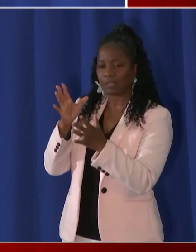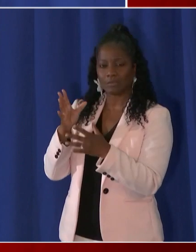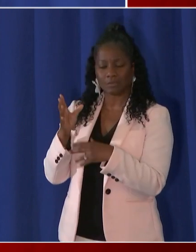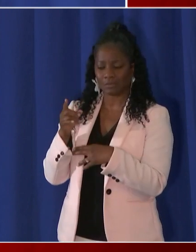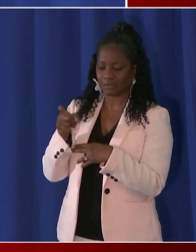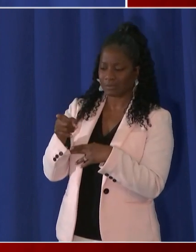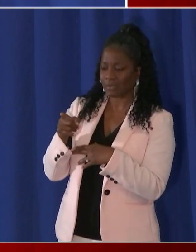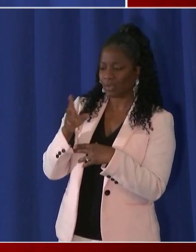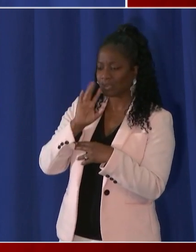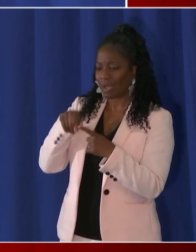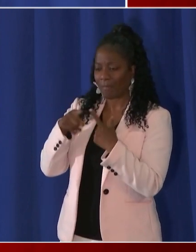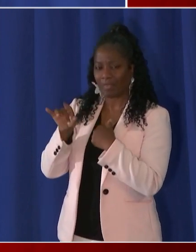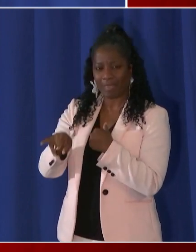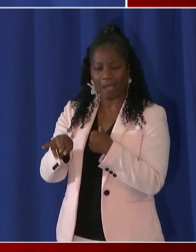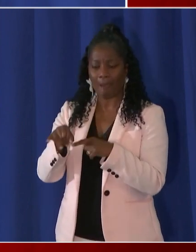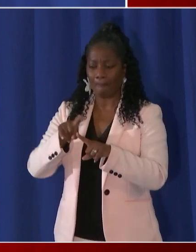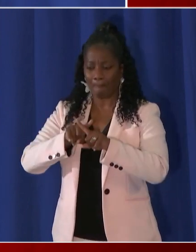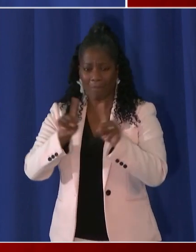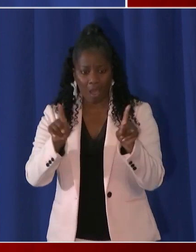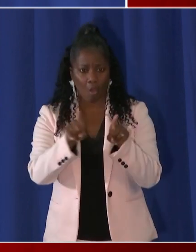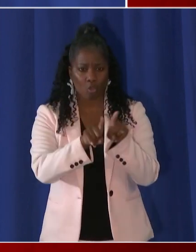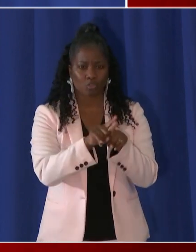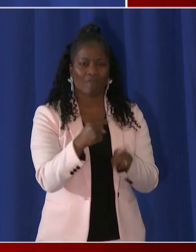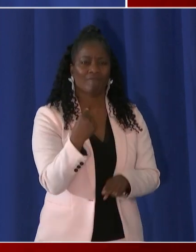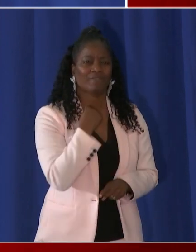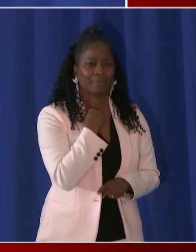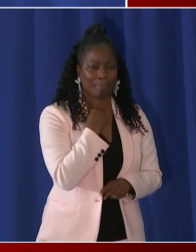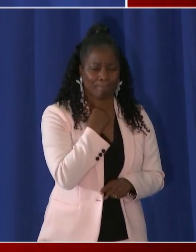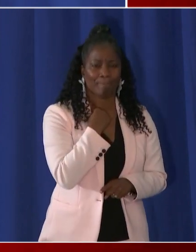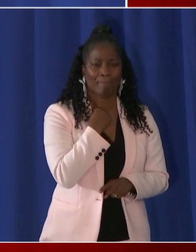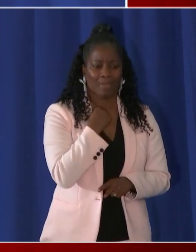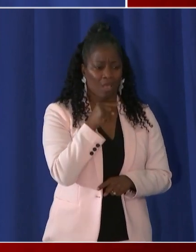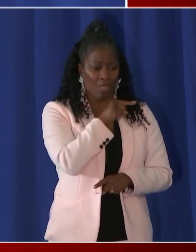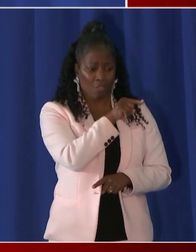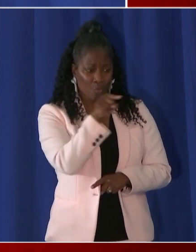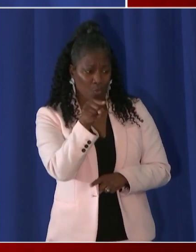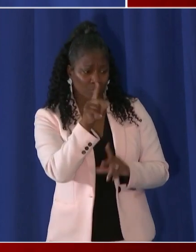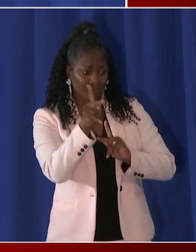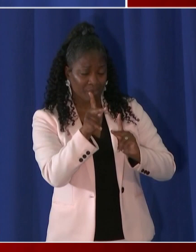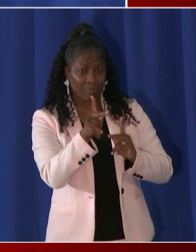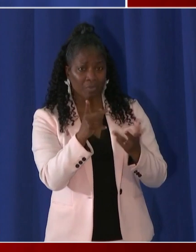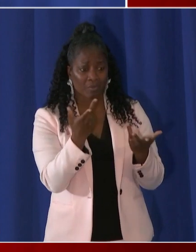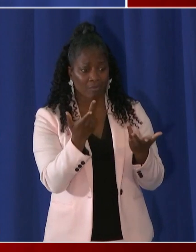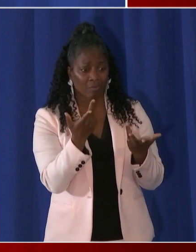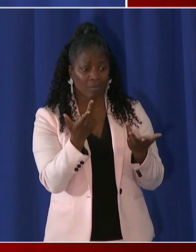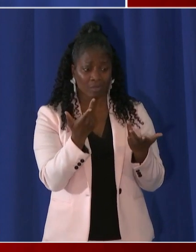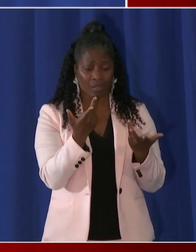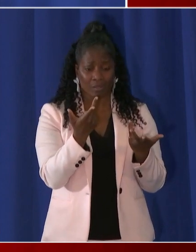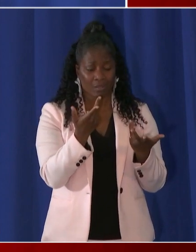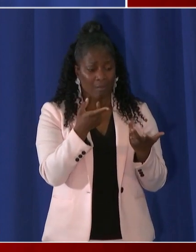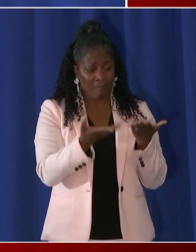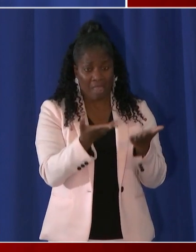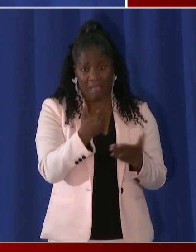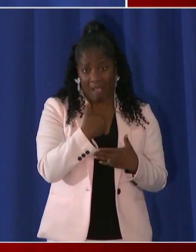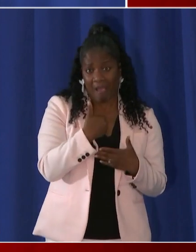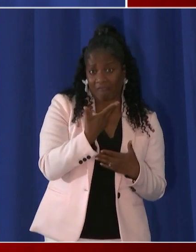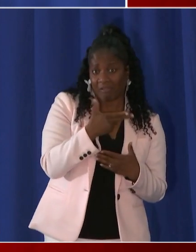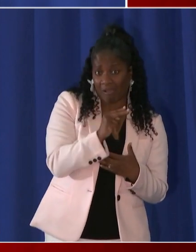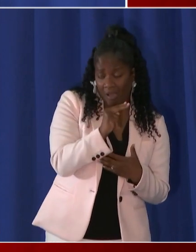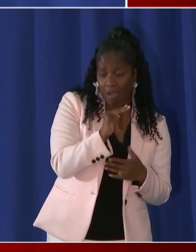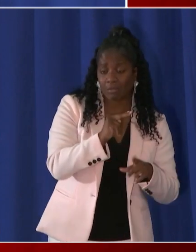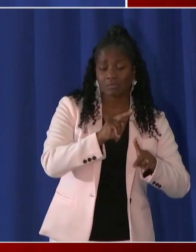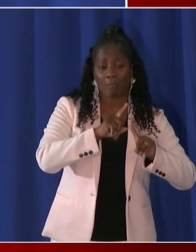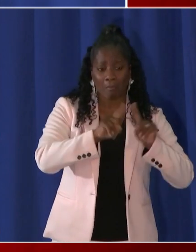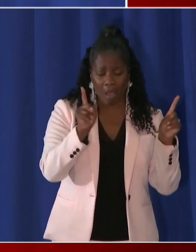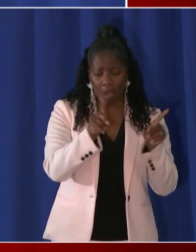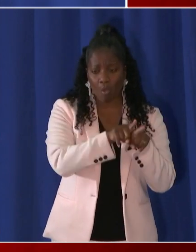talking about the victims of violence. And those are people, unfortunately, who may be on the other end of a gun, but